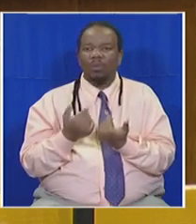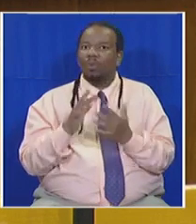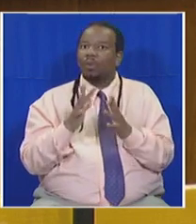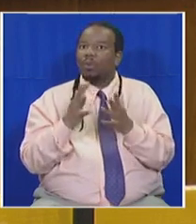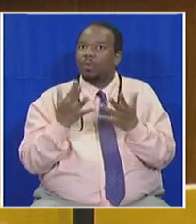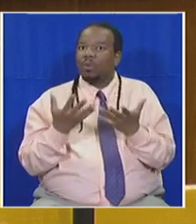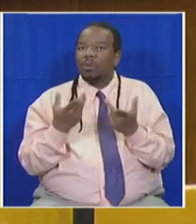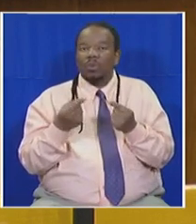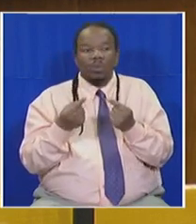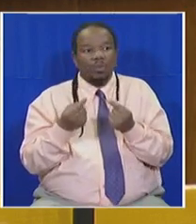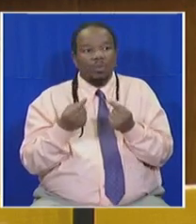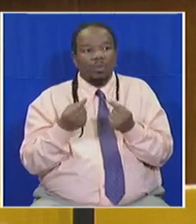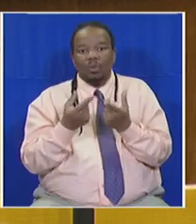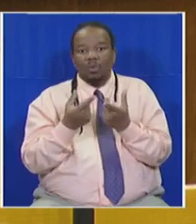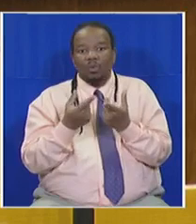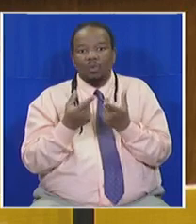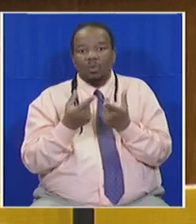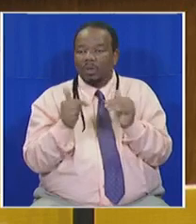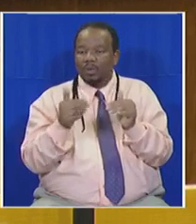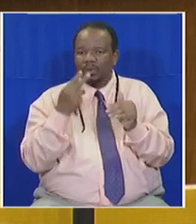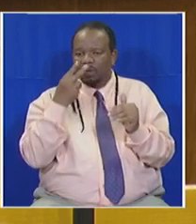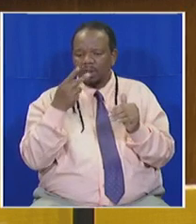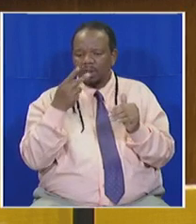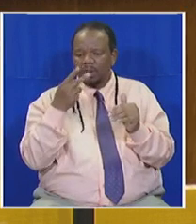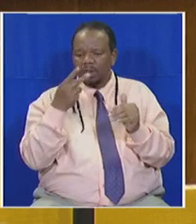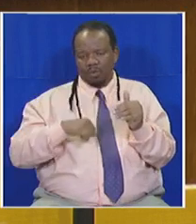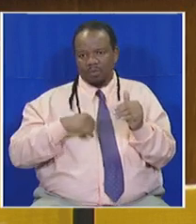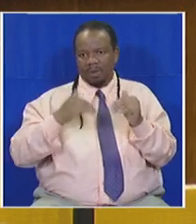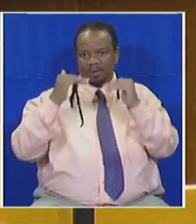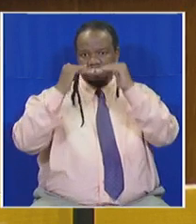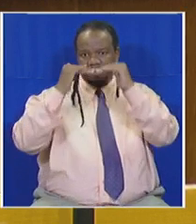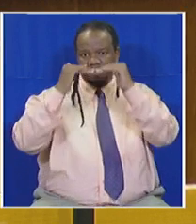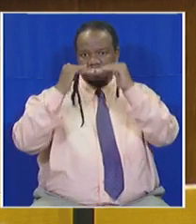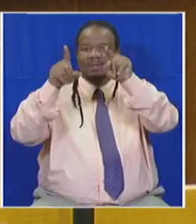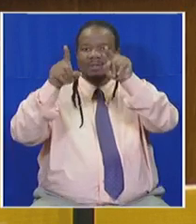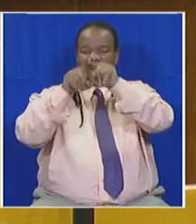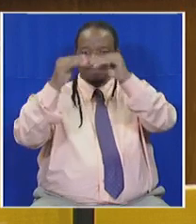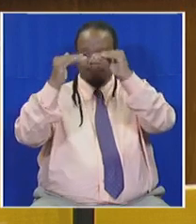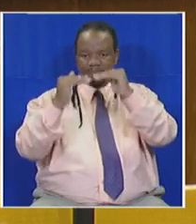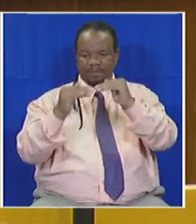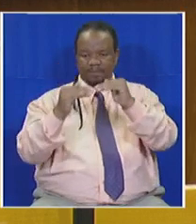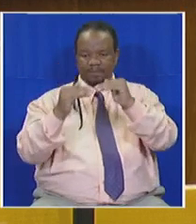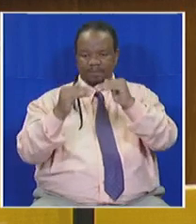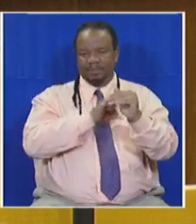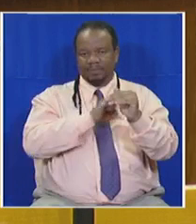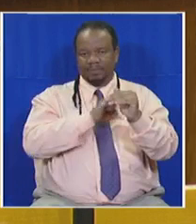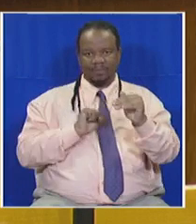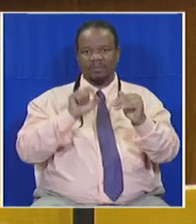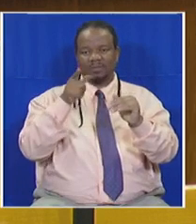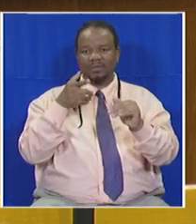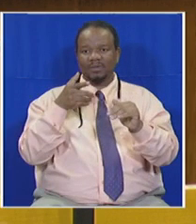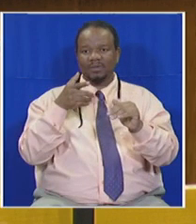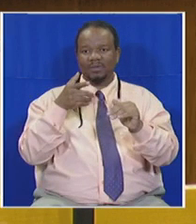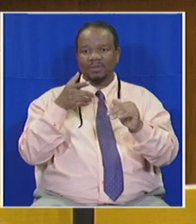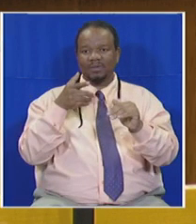we are extending this also to lower levels in municipalities because we are committed to ensure that municipalities are properly capacitated,